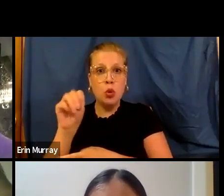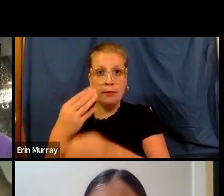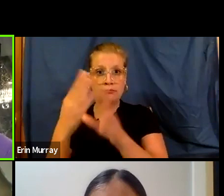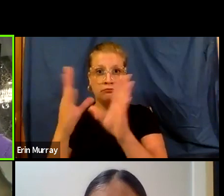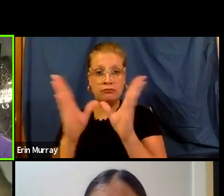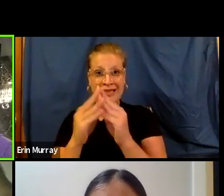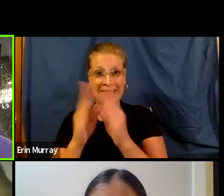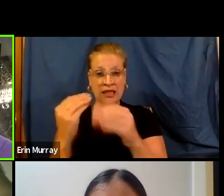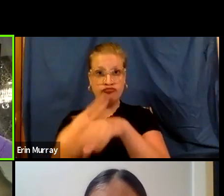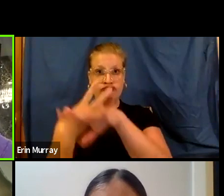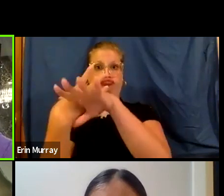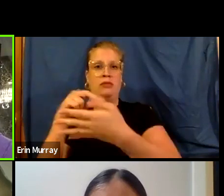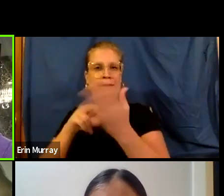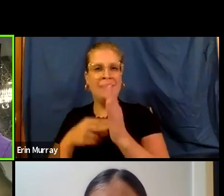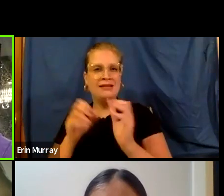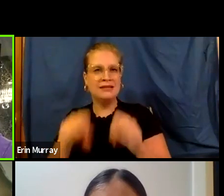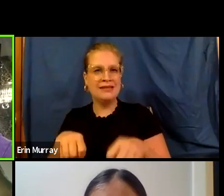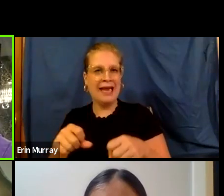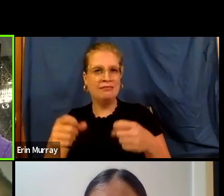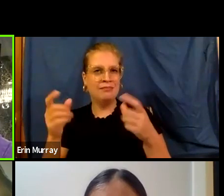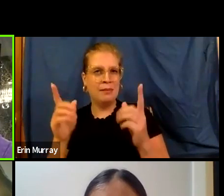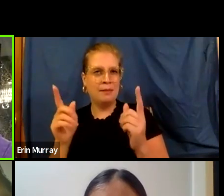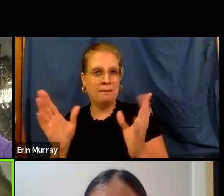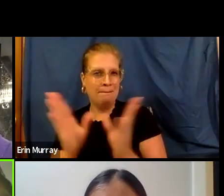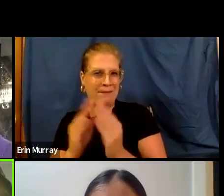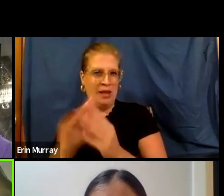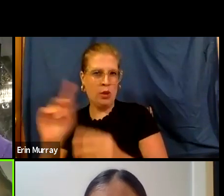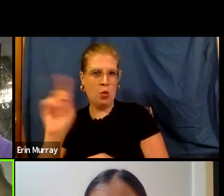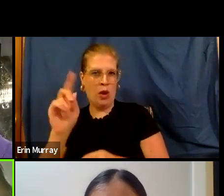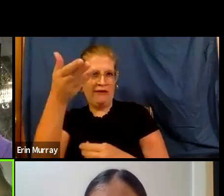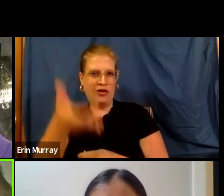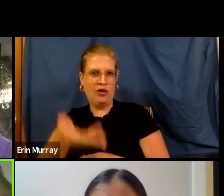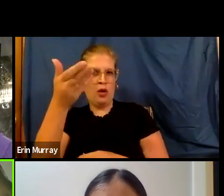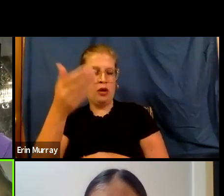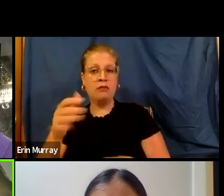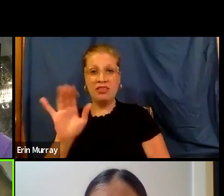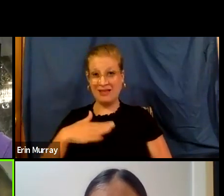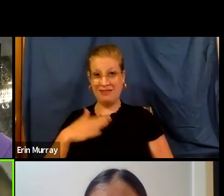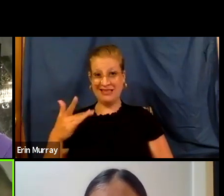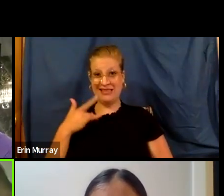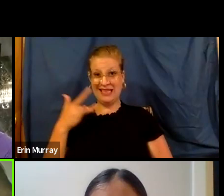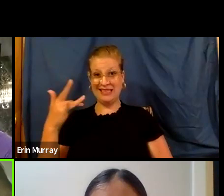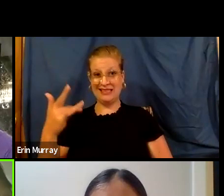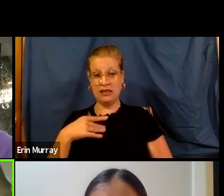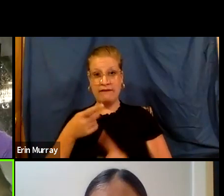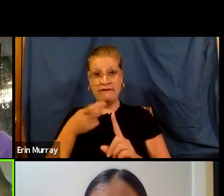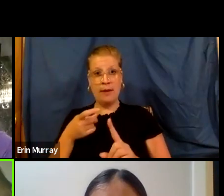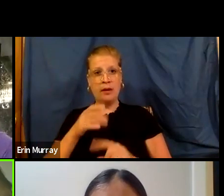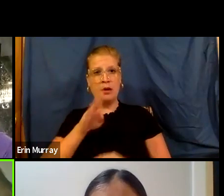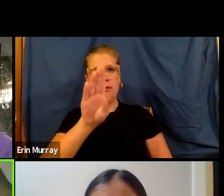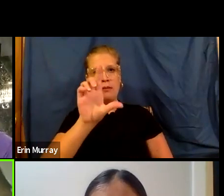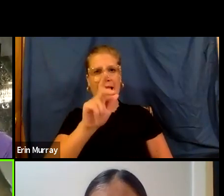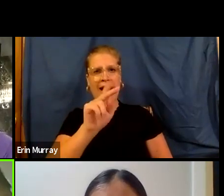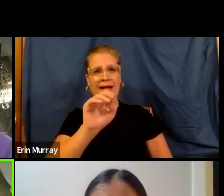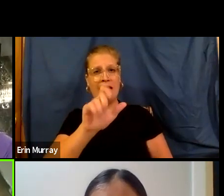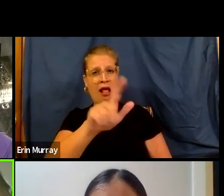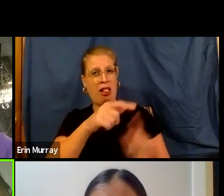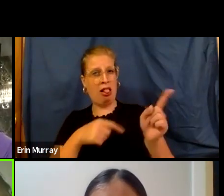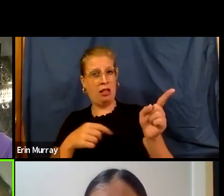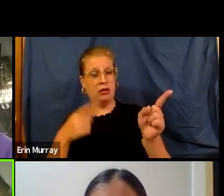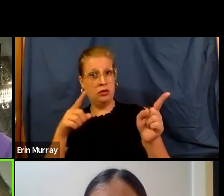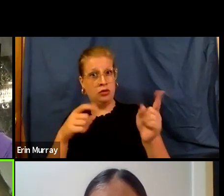Yeah. So since that's the sense that I'm getting from Commissioner Blacknell, are you for a